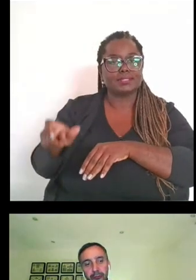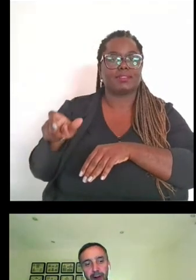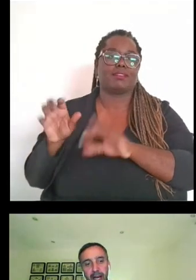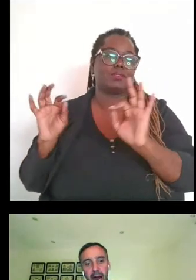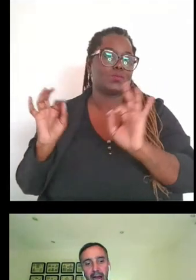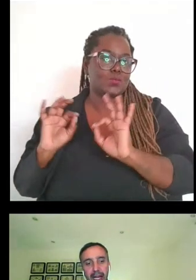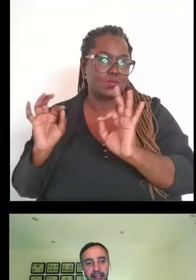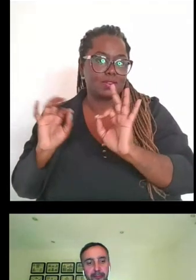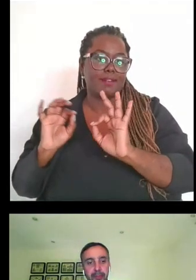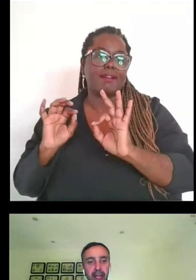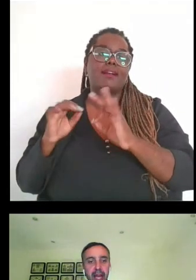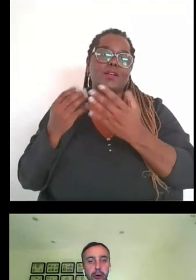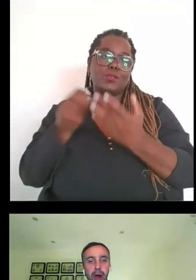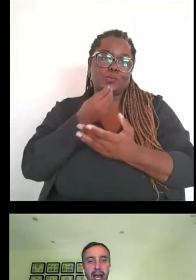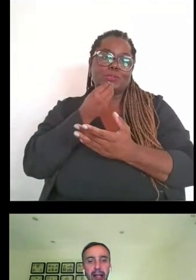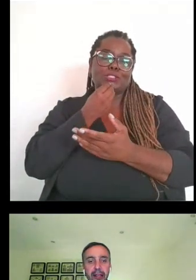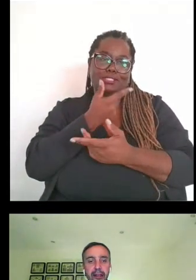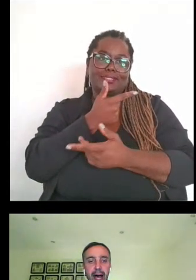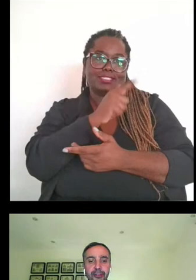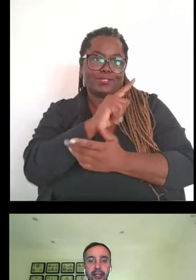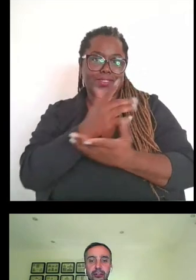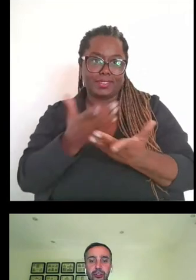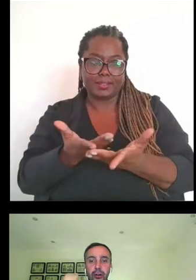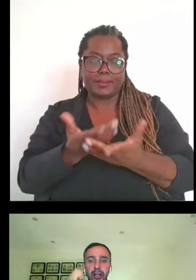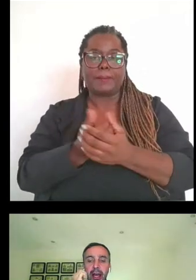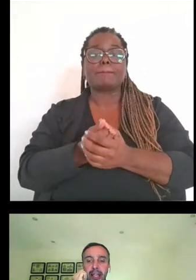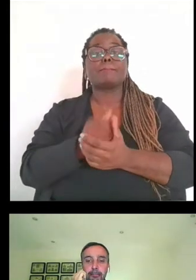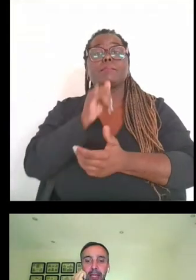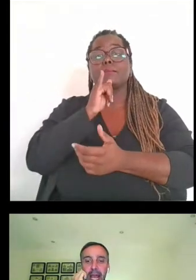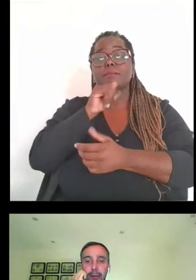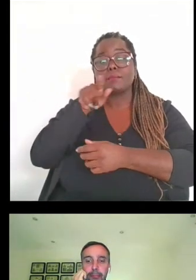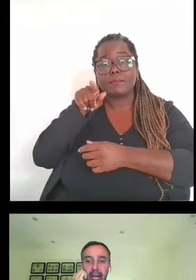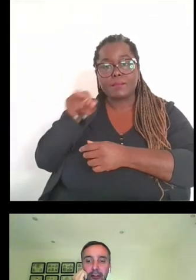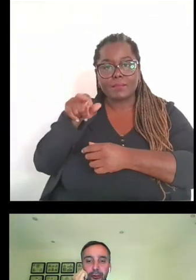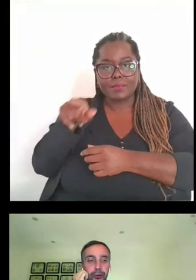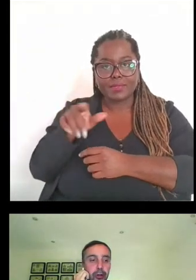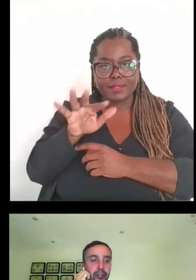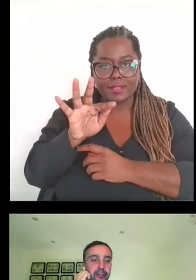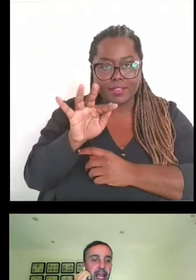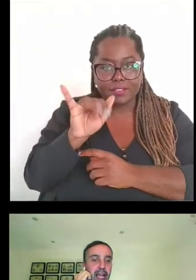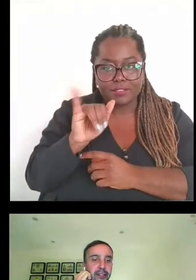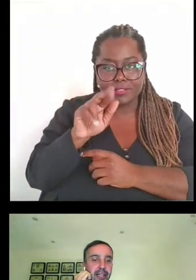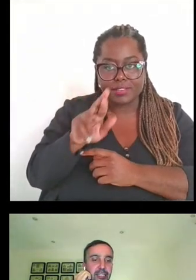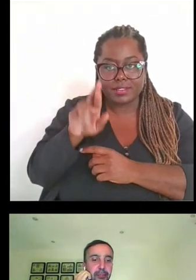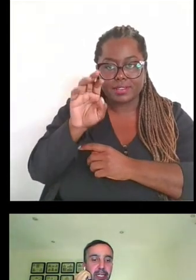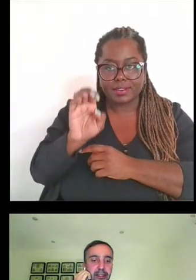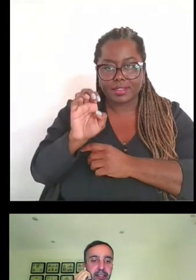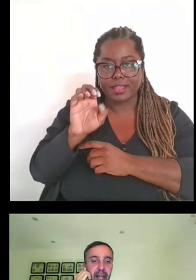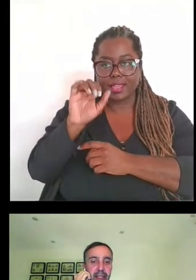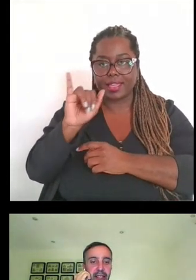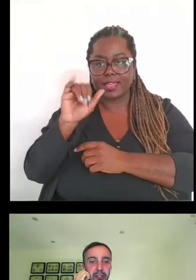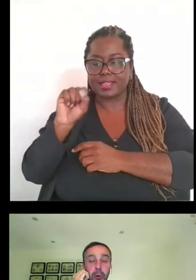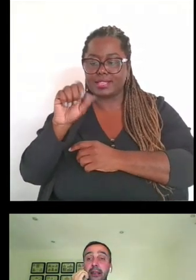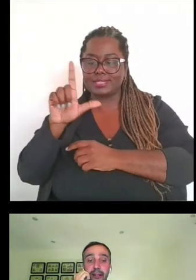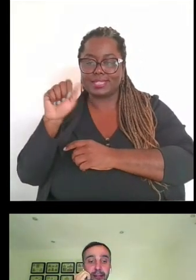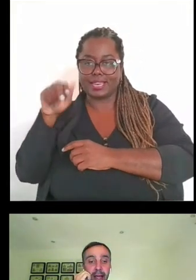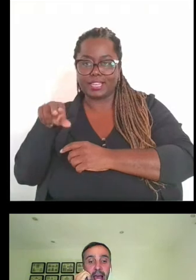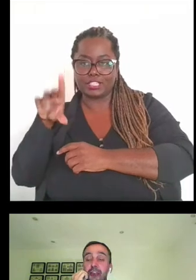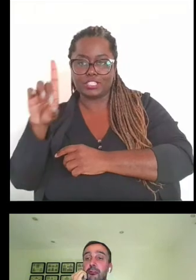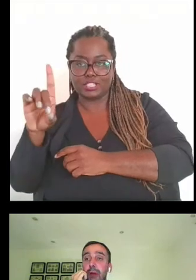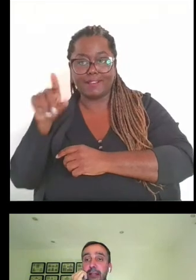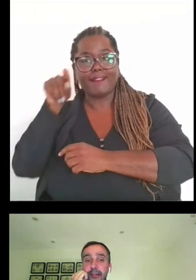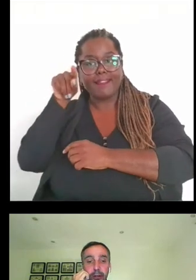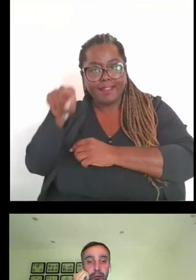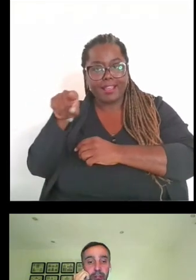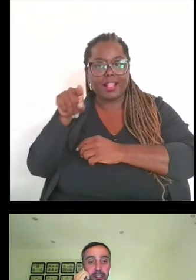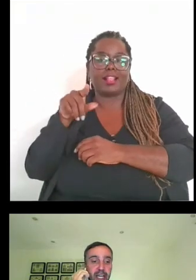join me on Fire Island a narrow Island in Upstate New York that became a mecca for New York's gays lesbians in the 1920s